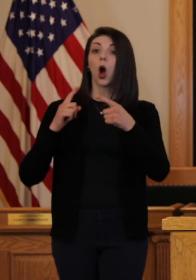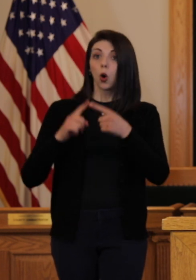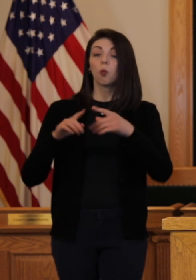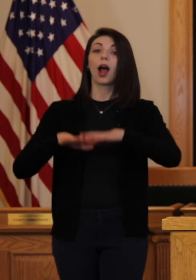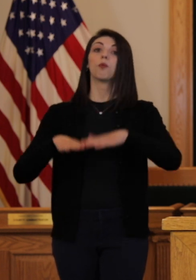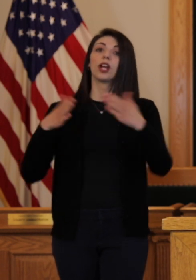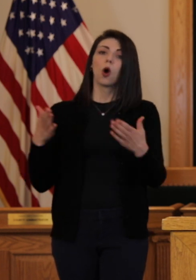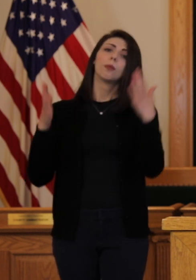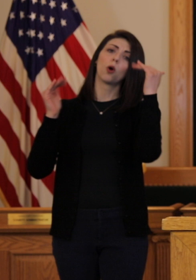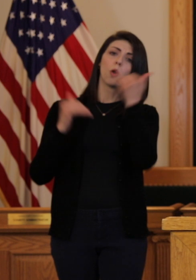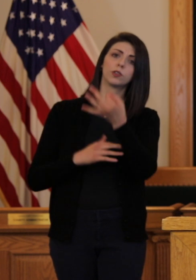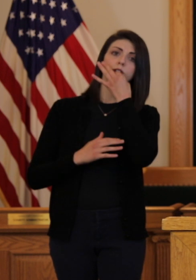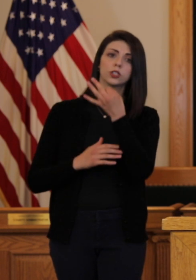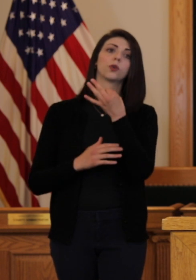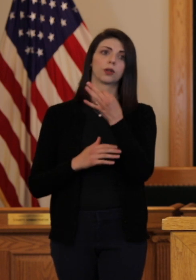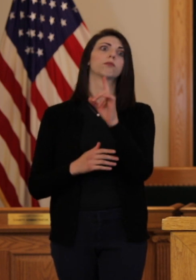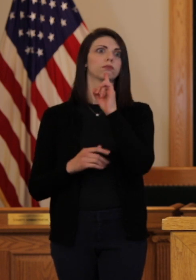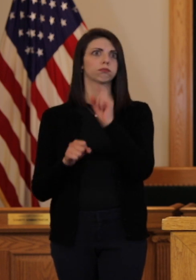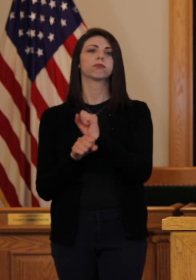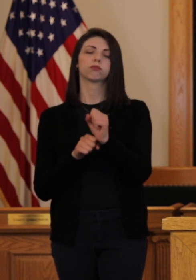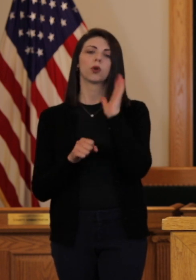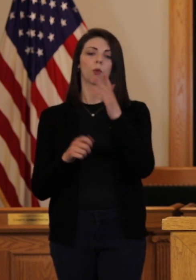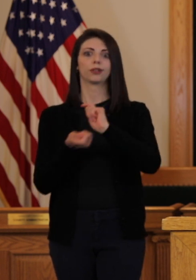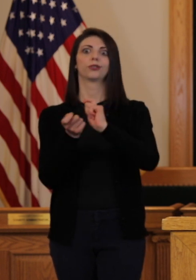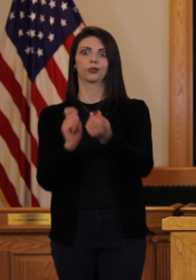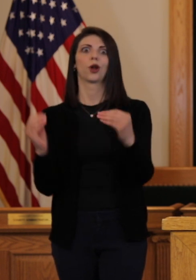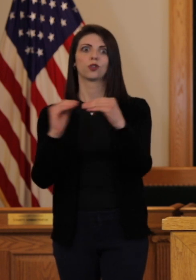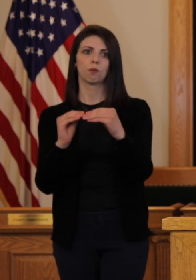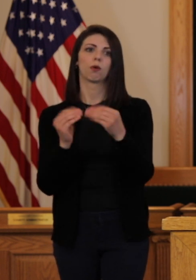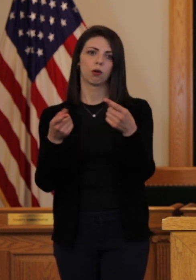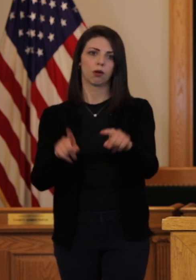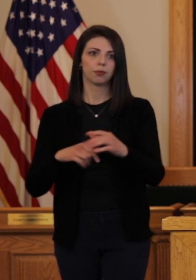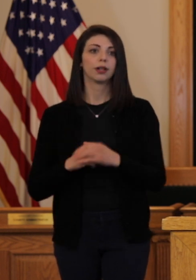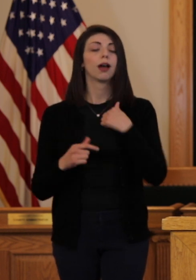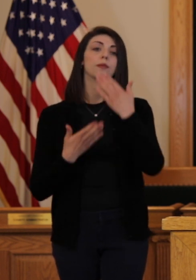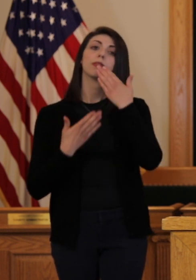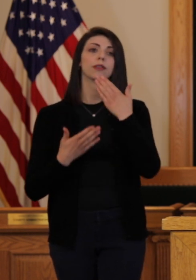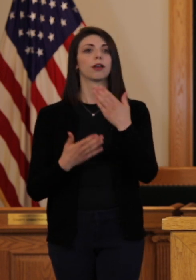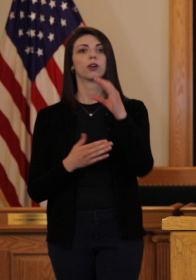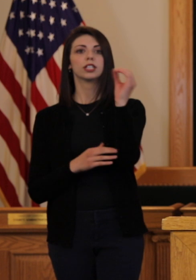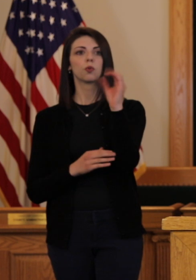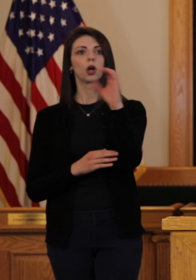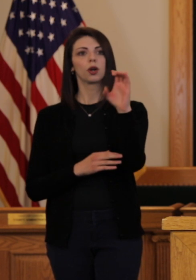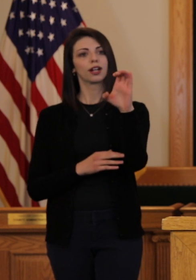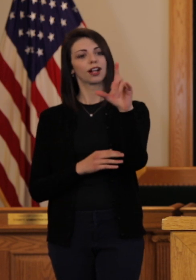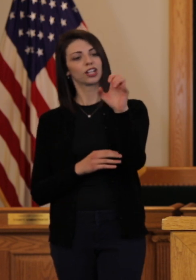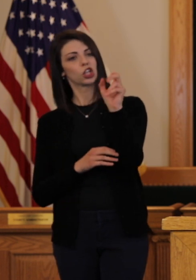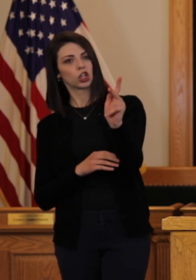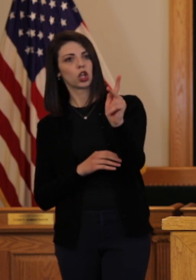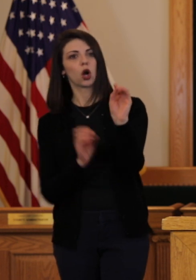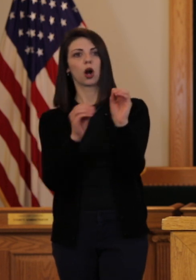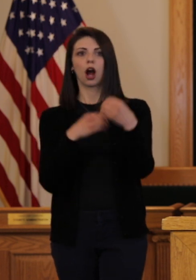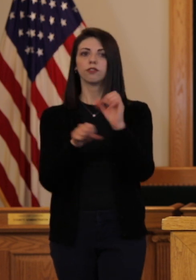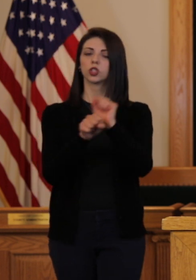that is very soon, there will no doubt be things that continue to change. I am thankful that the Oswego County Clerk's Office has a history of working in partnership